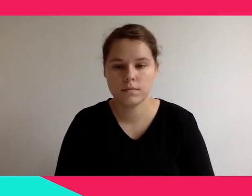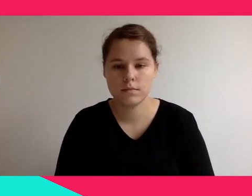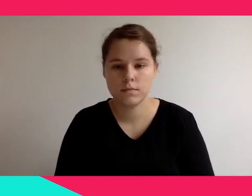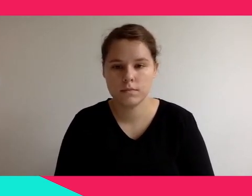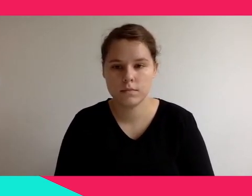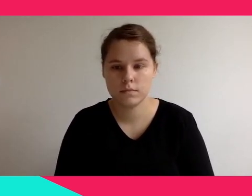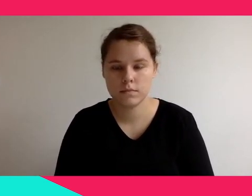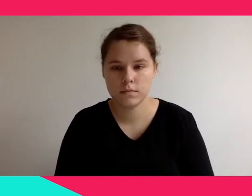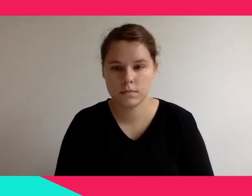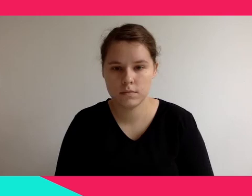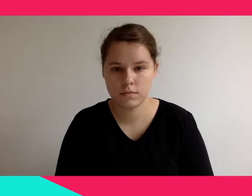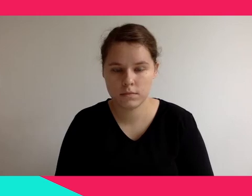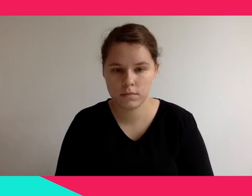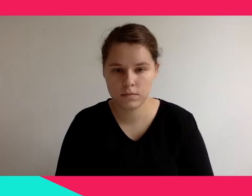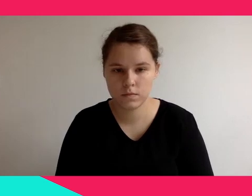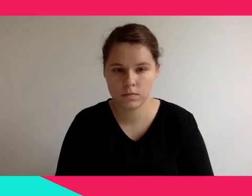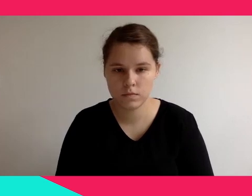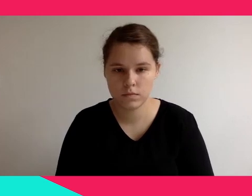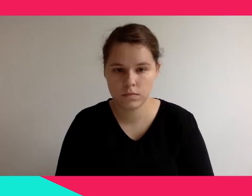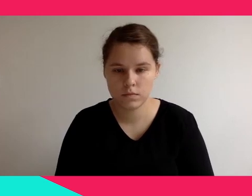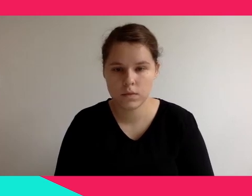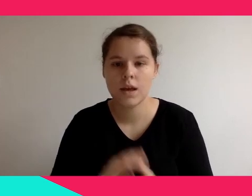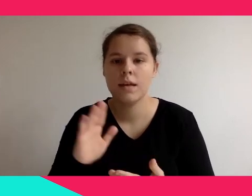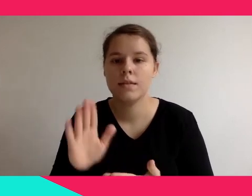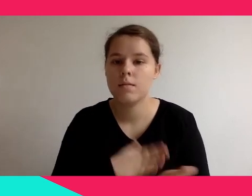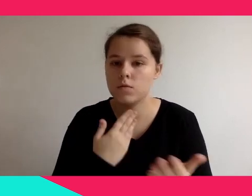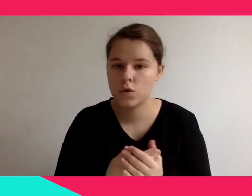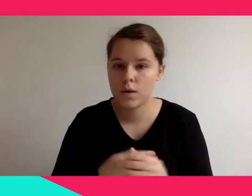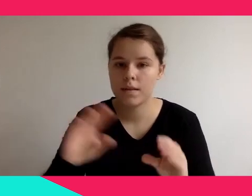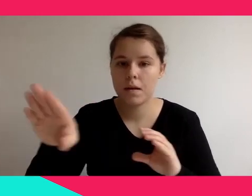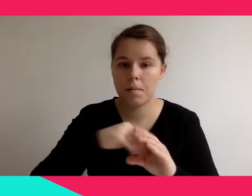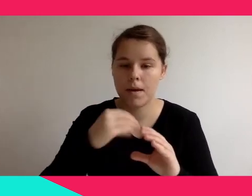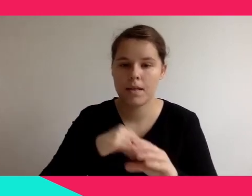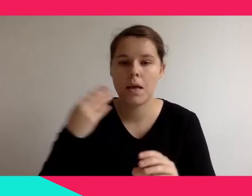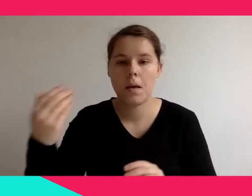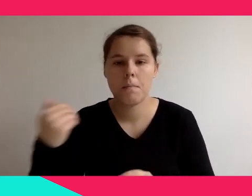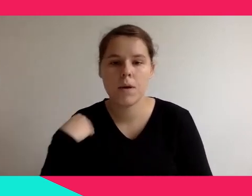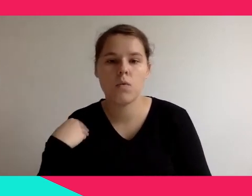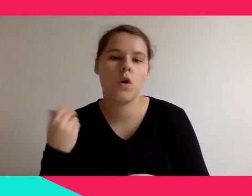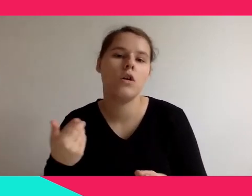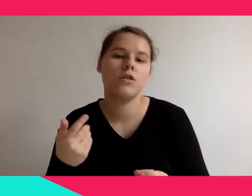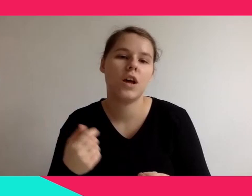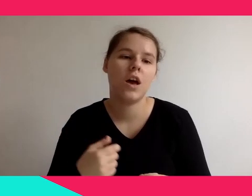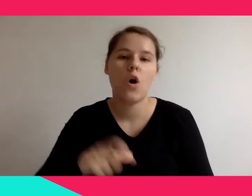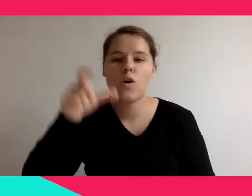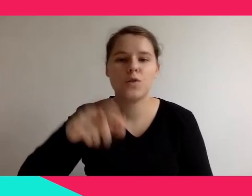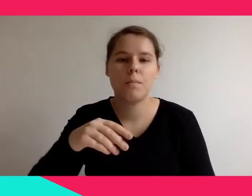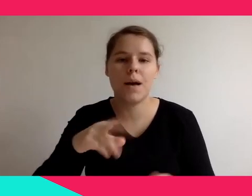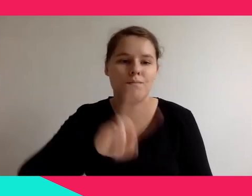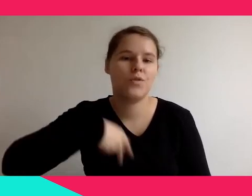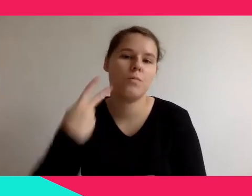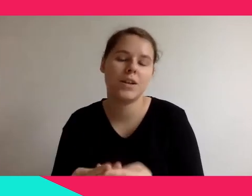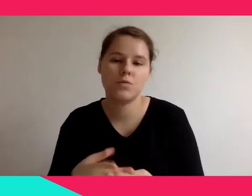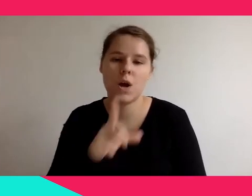wrong. So we figured, well, we can best get the crowds out there involved in our collection. Maybe they can help us metadate our